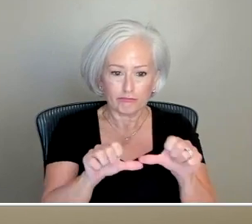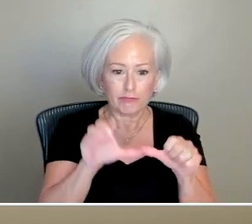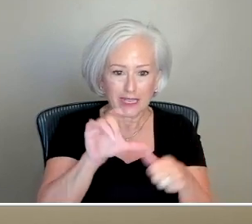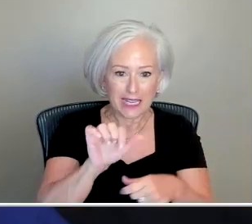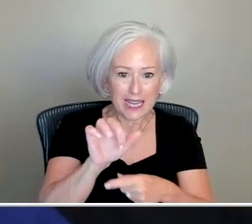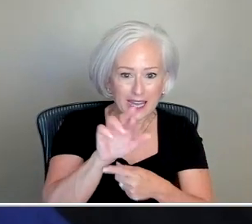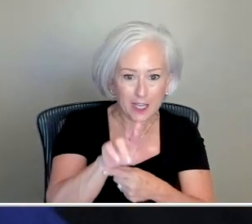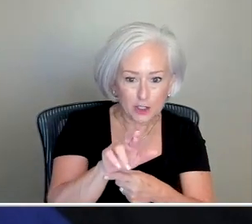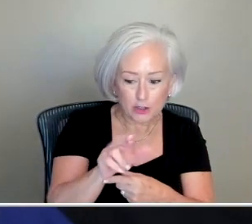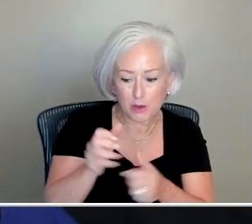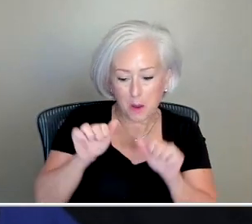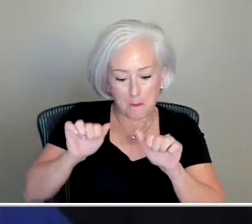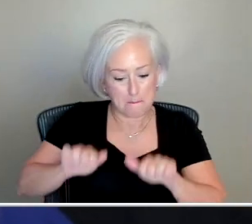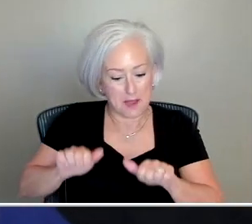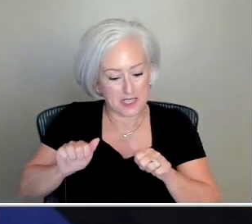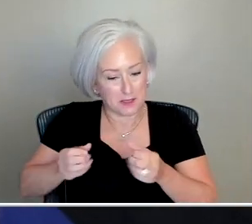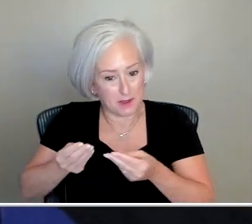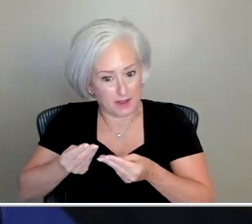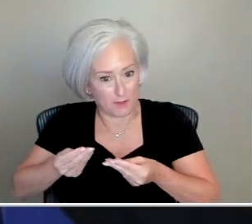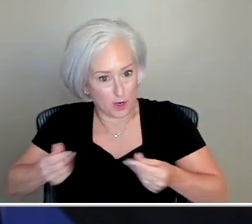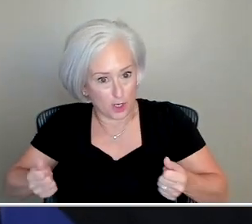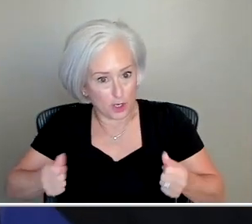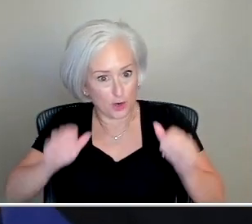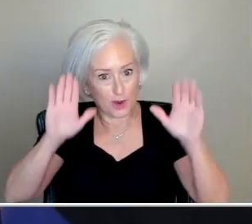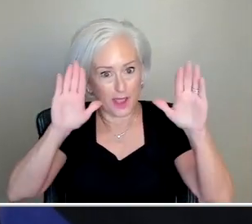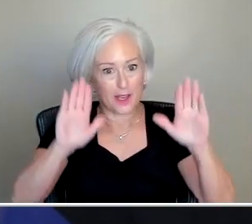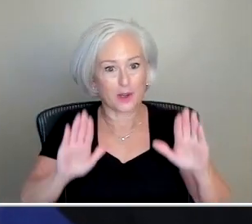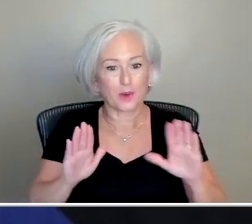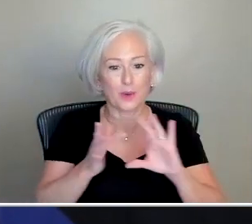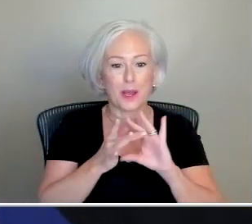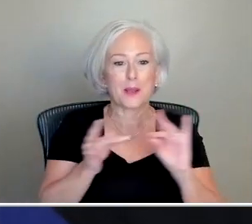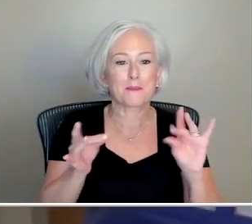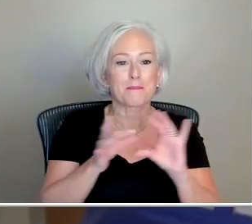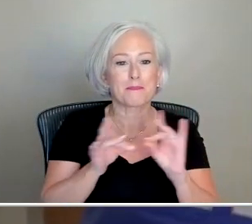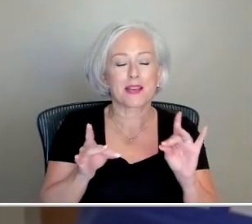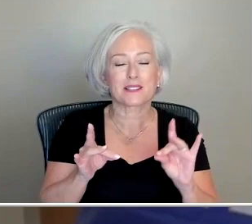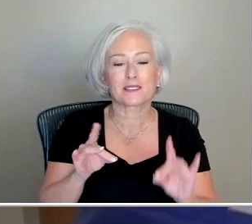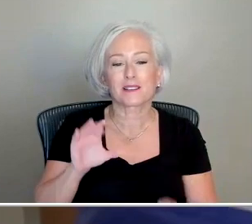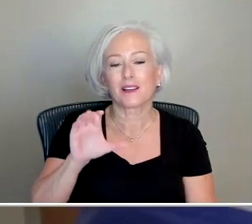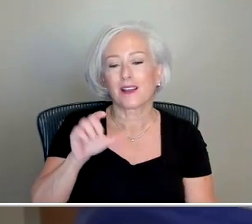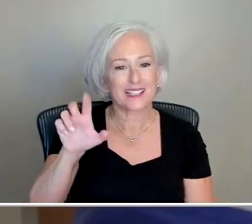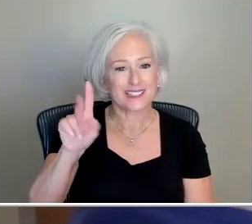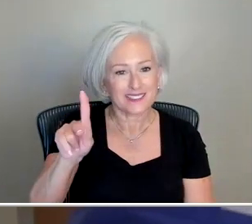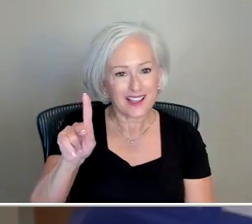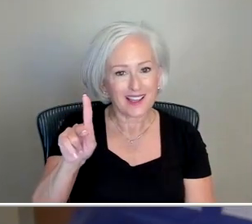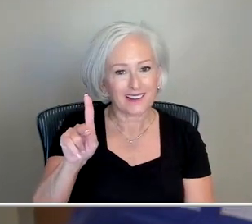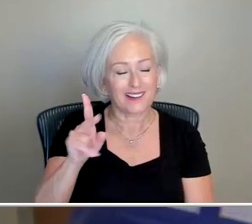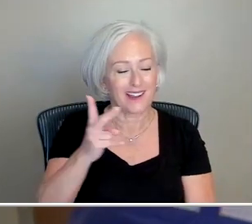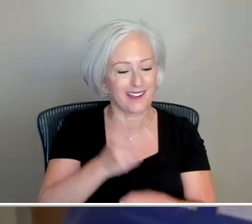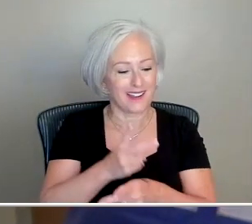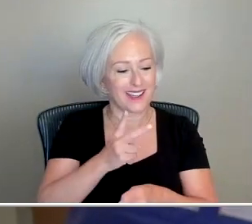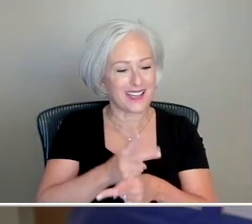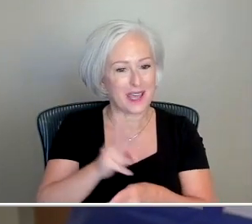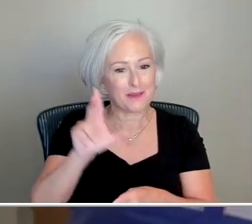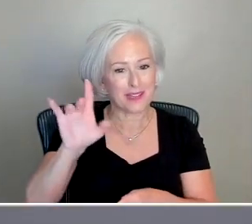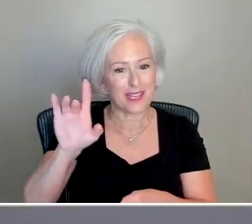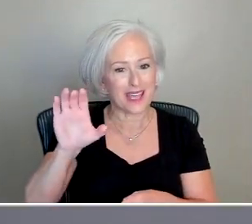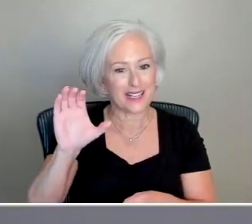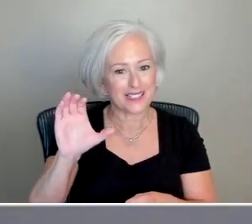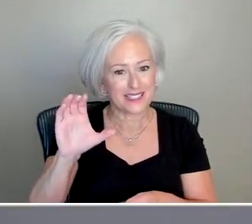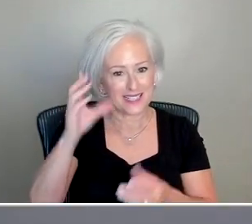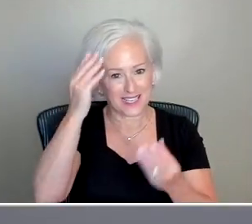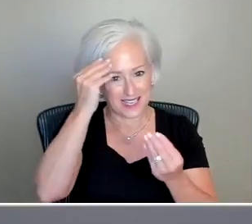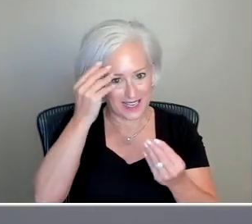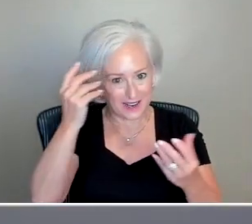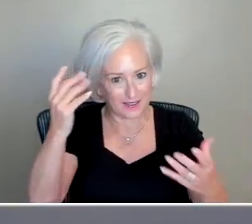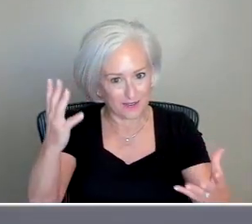great message. Gary Lezak, he spent decades keeping Kansas City informed, even while facing an